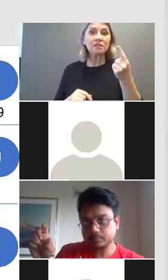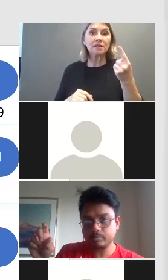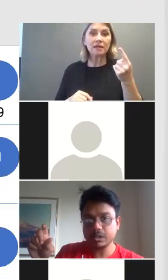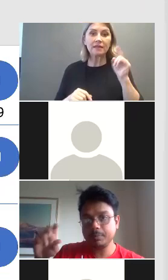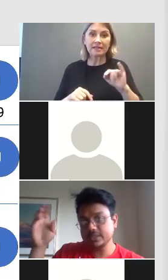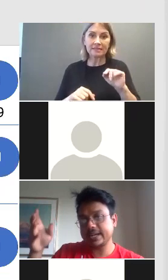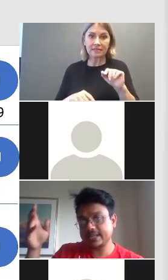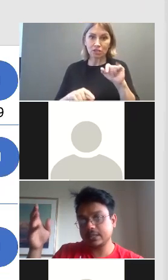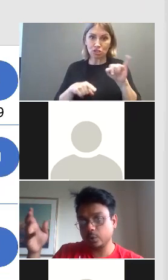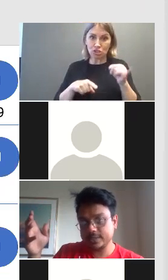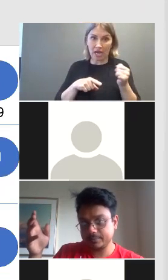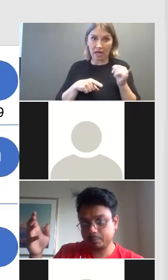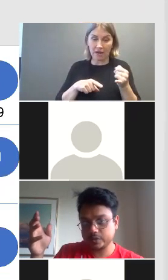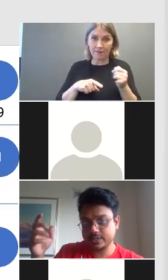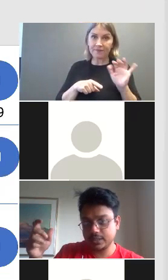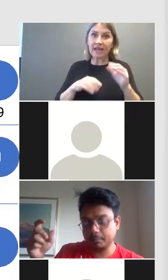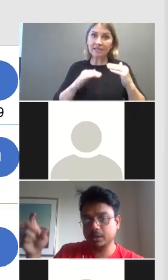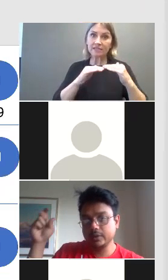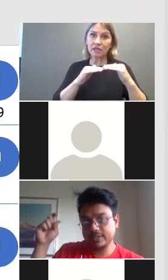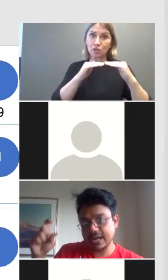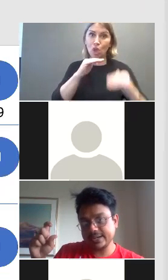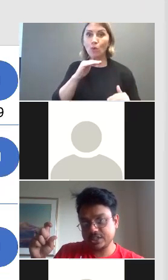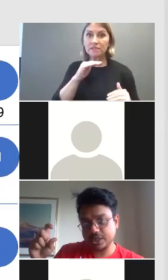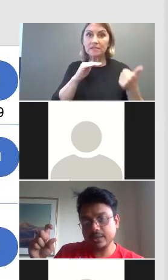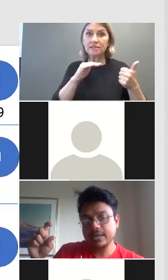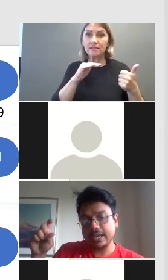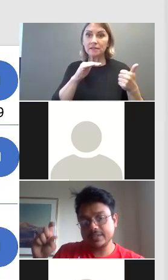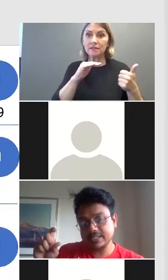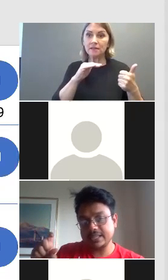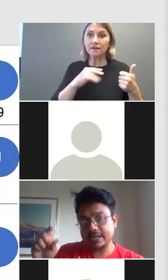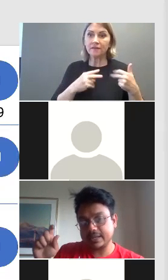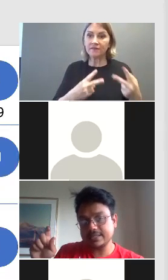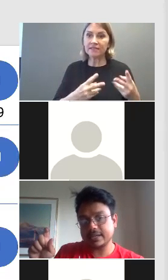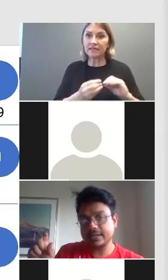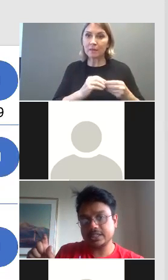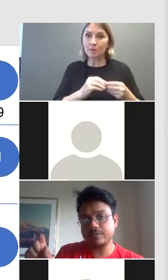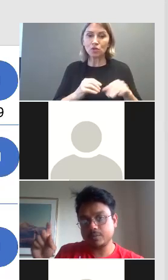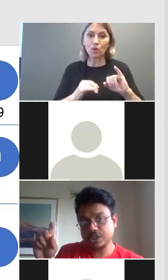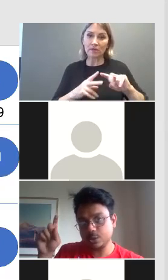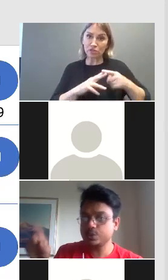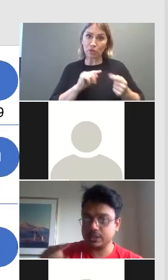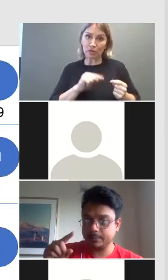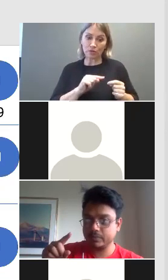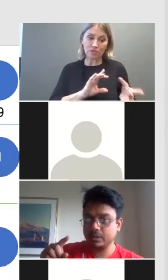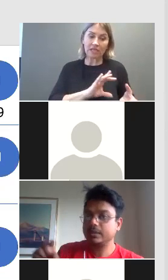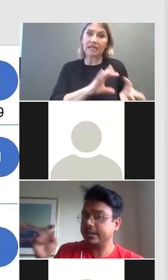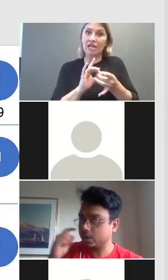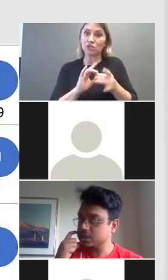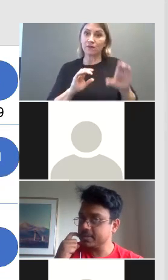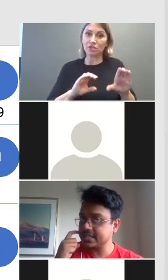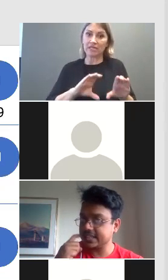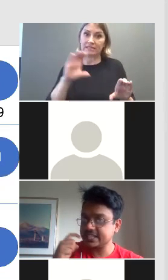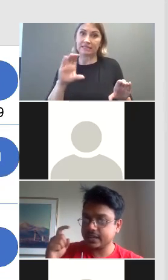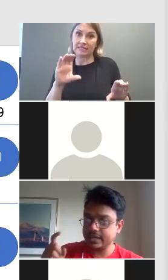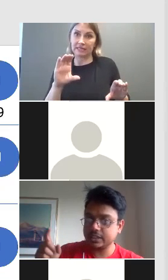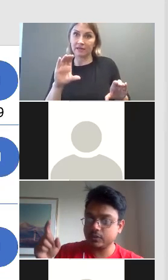J, because that has the lowest post-visit number. We start at J and we see that there is a connection from J to C. That